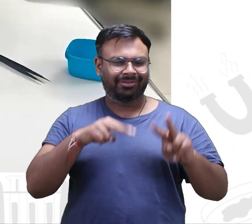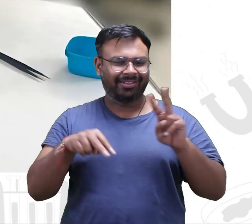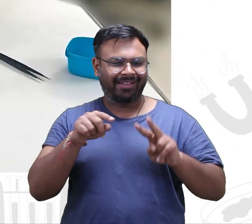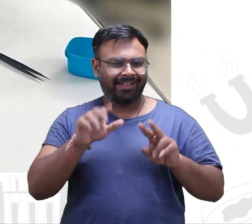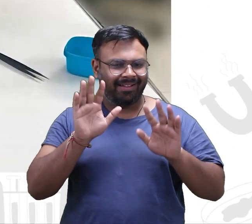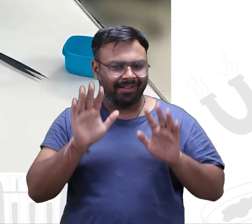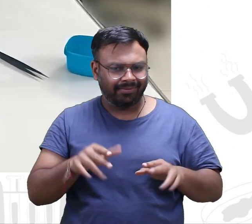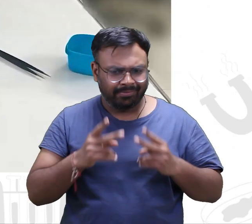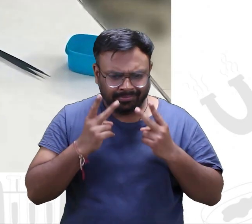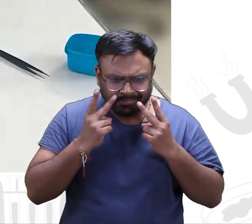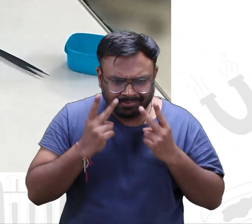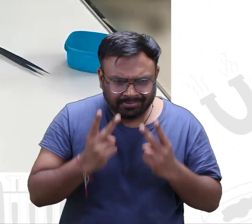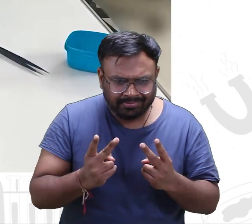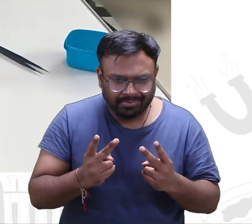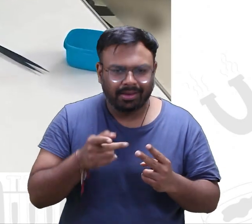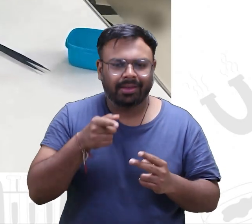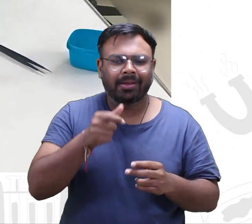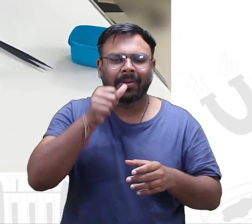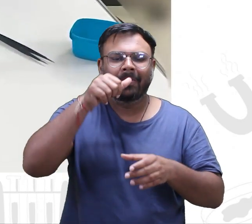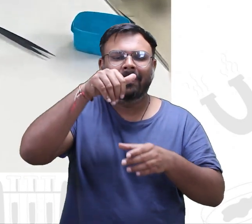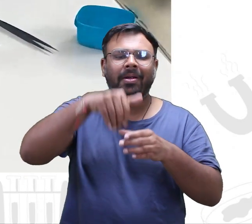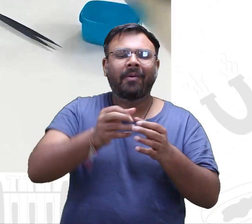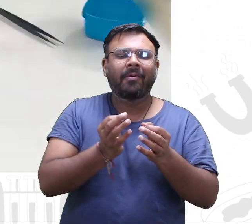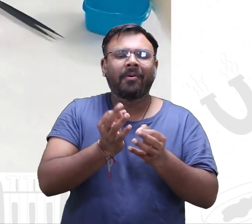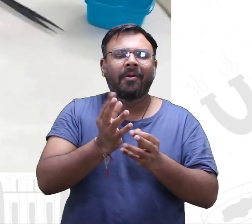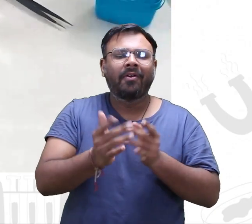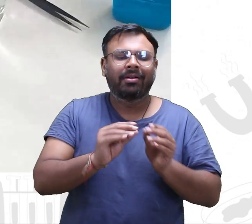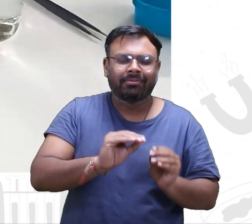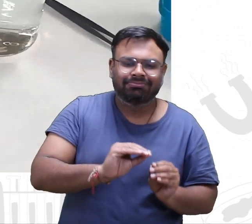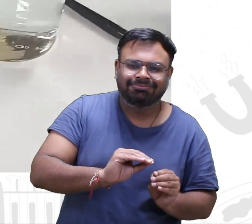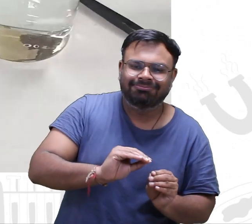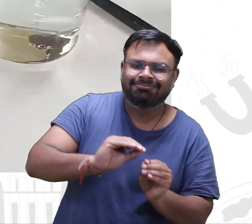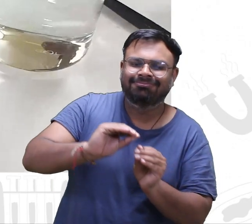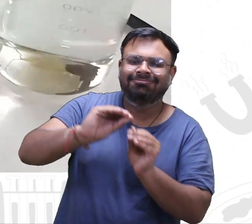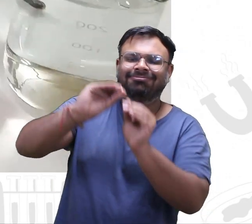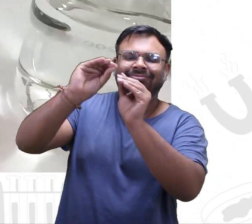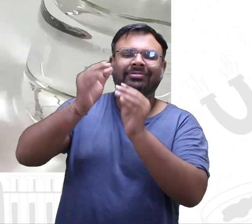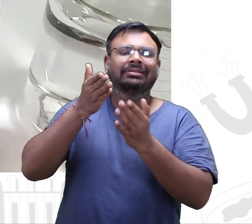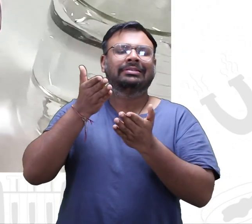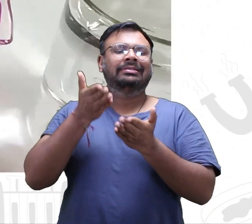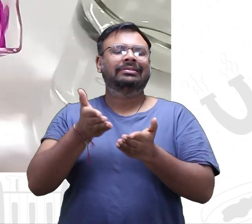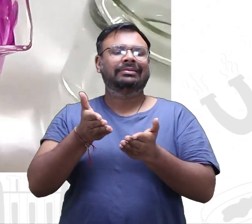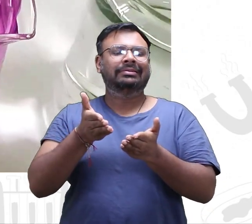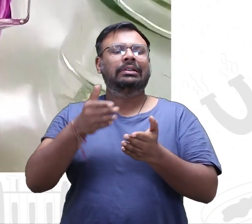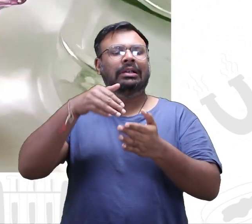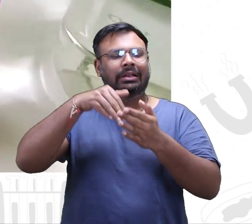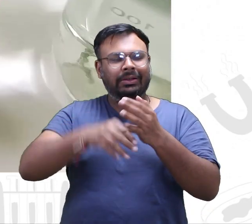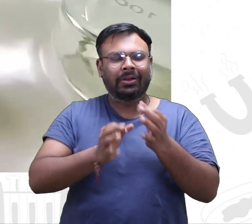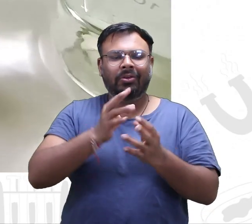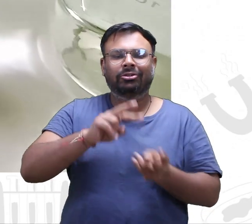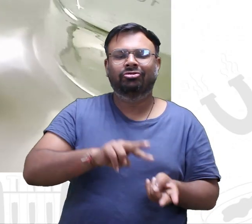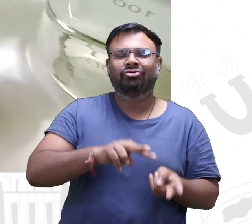What do we observe? We observe that the hot water from the container starts moving upward. This type of